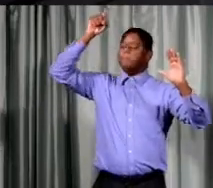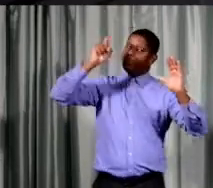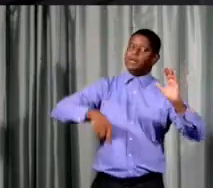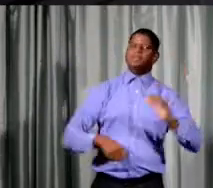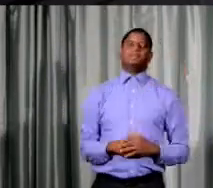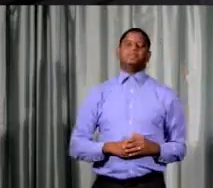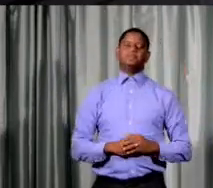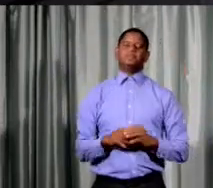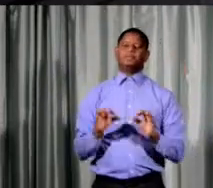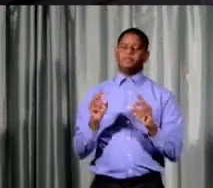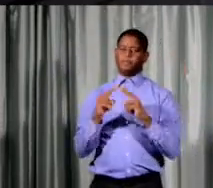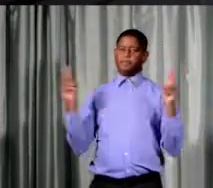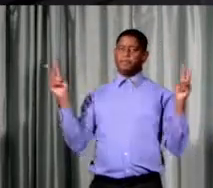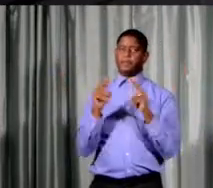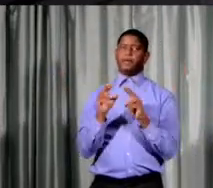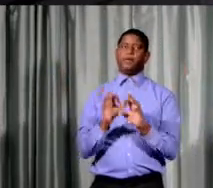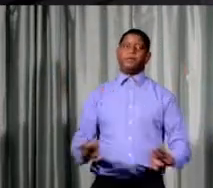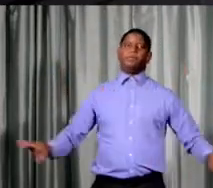And in general,